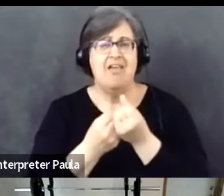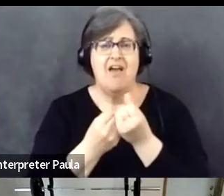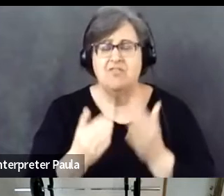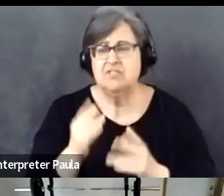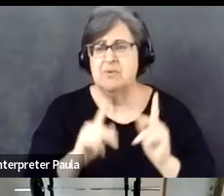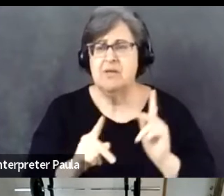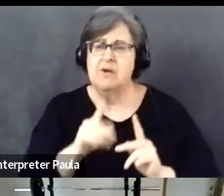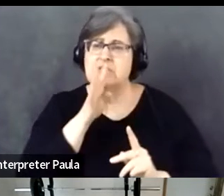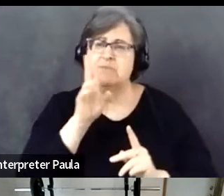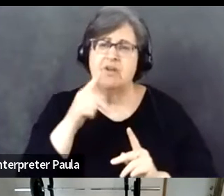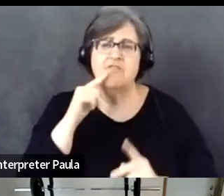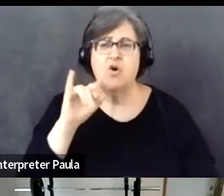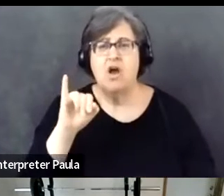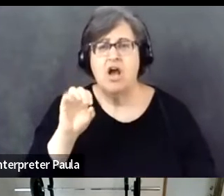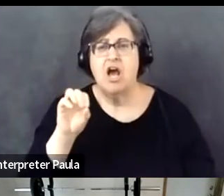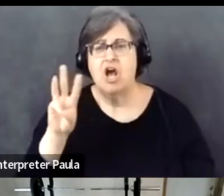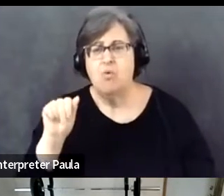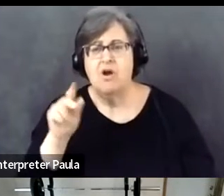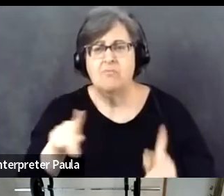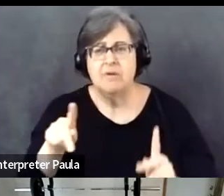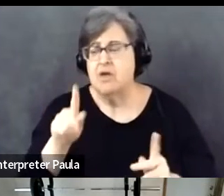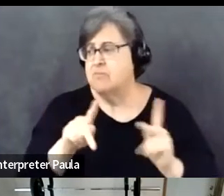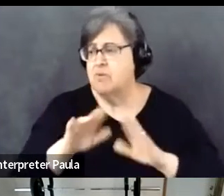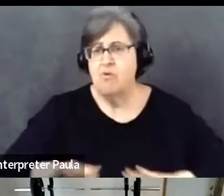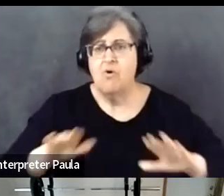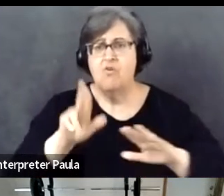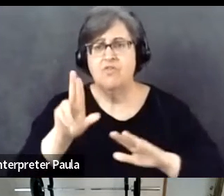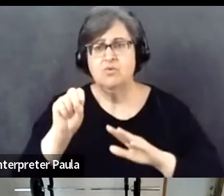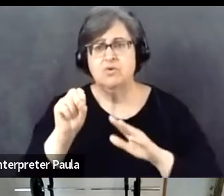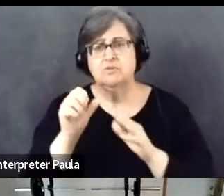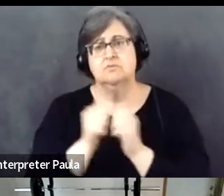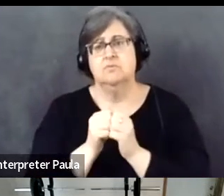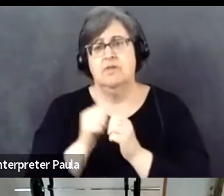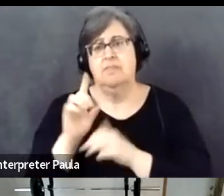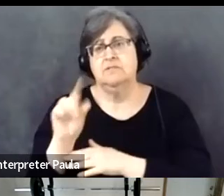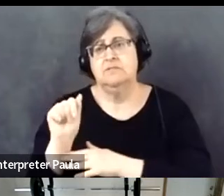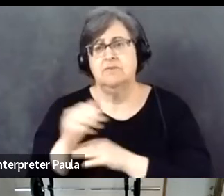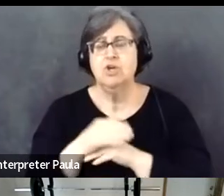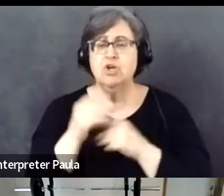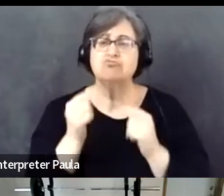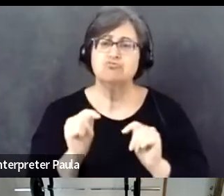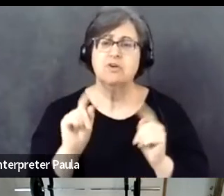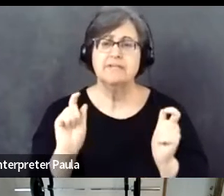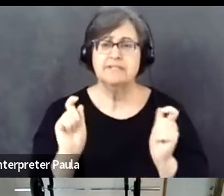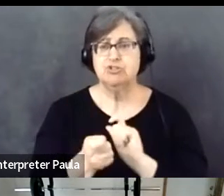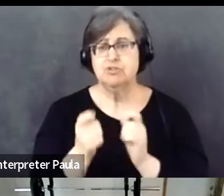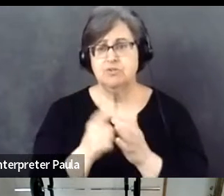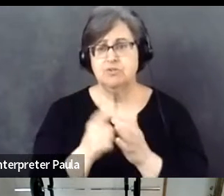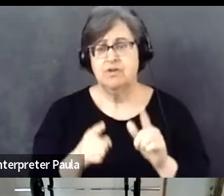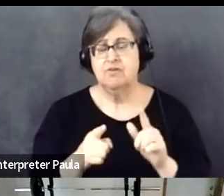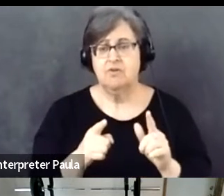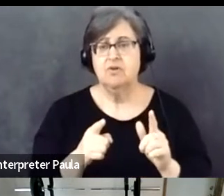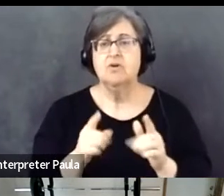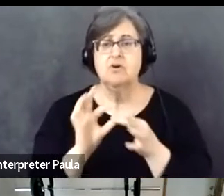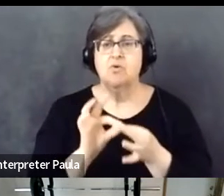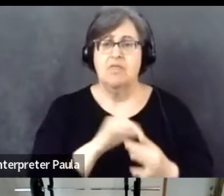of Iowans and people in the United States with disabilities, and trying to change what happens